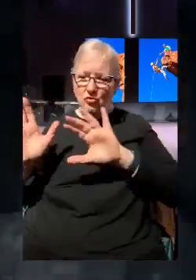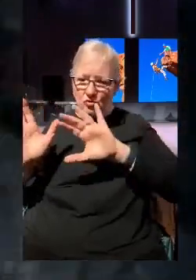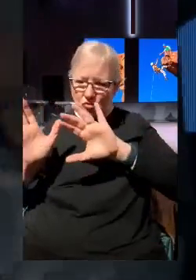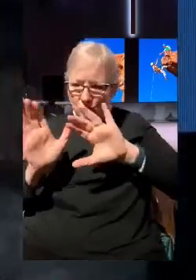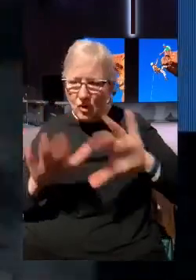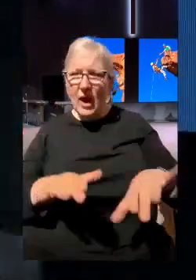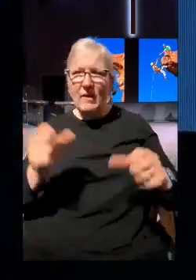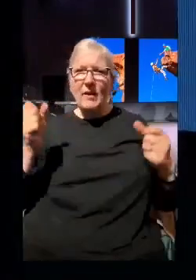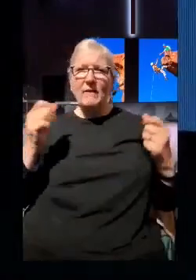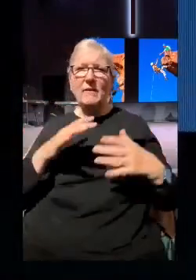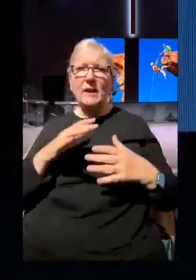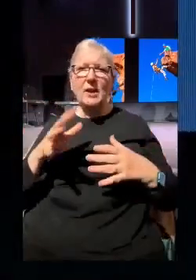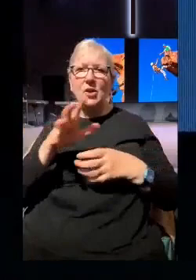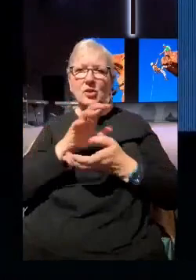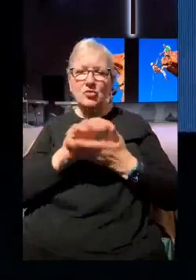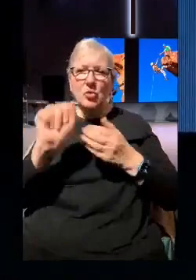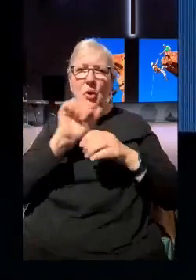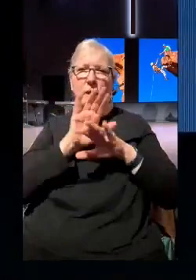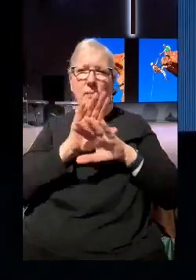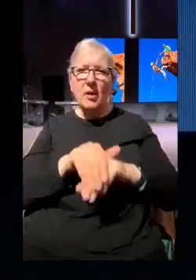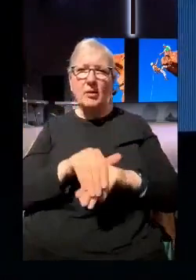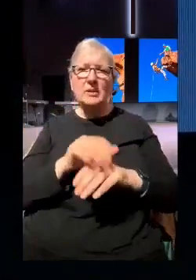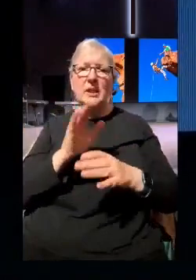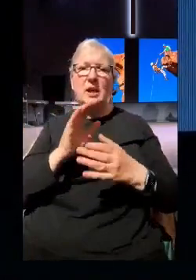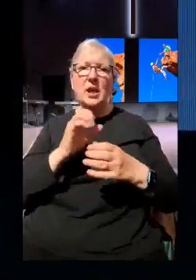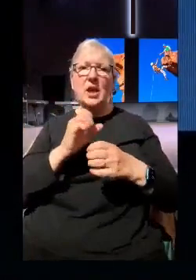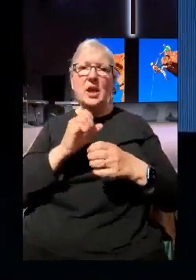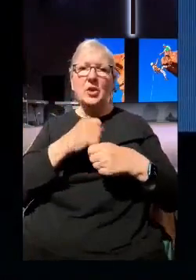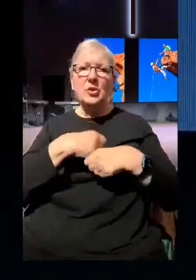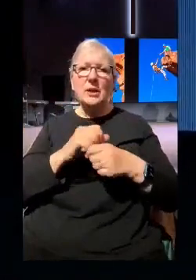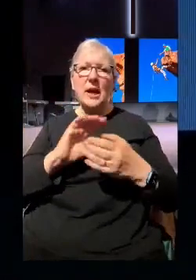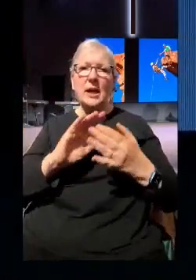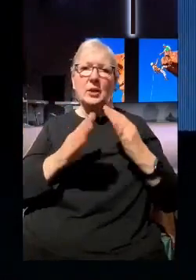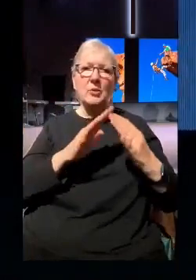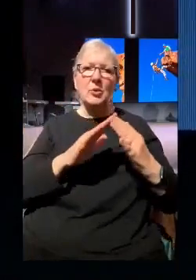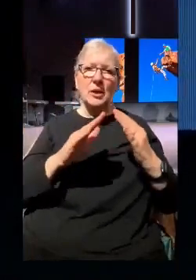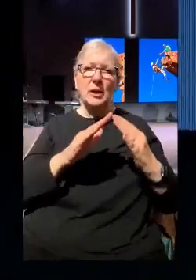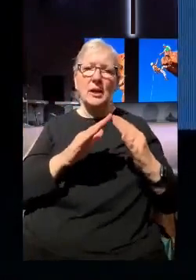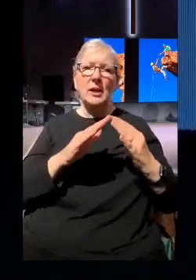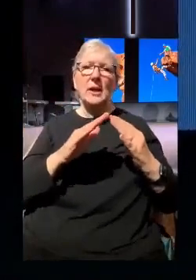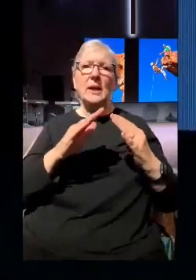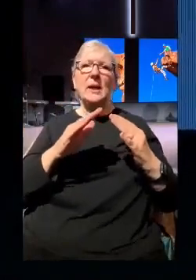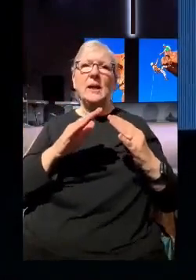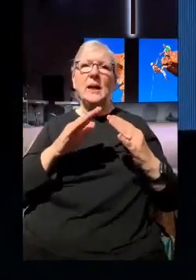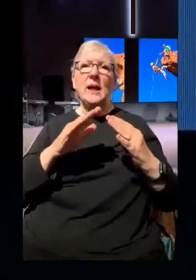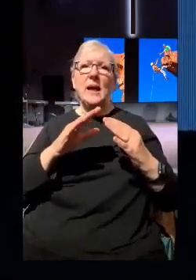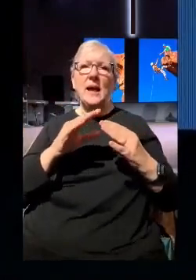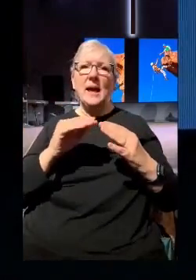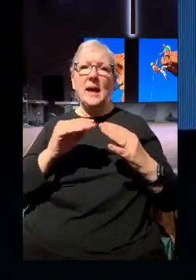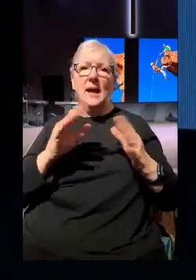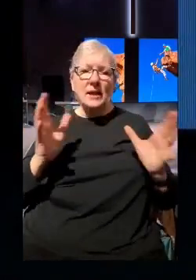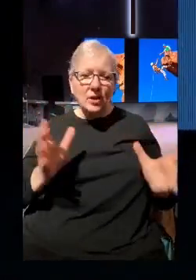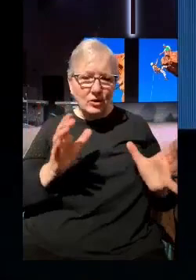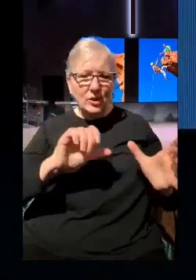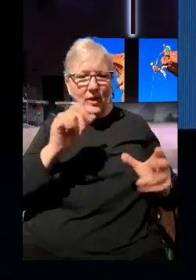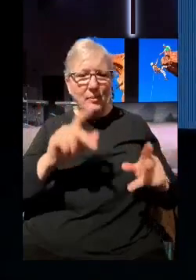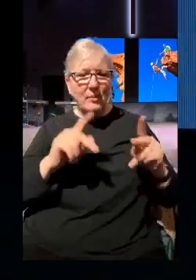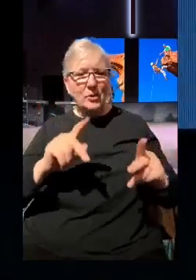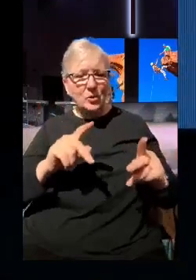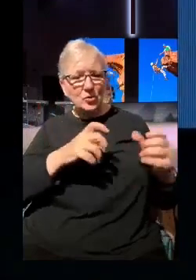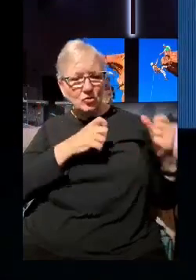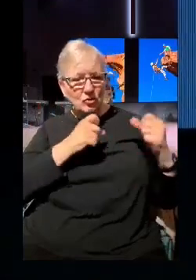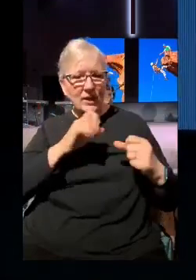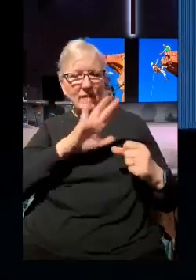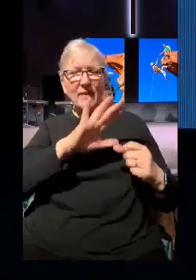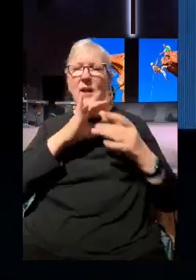hypocrisy, creates unity, and encourages others to seek and strengthen their own relationship with God, we are no